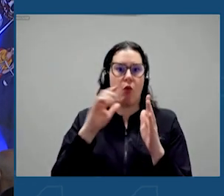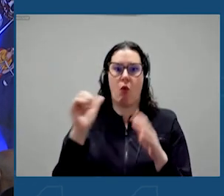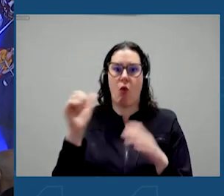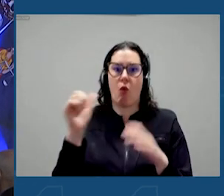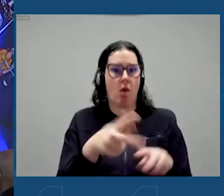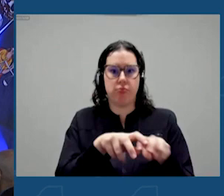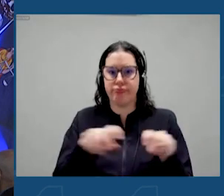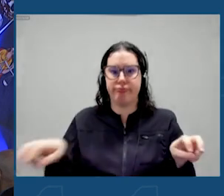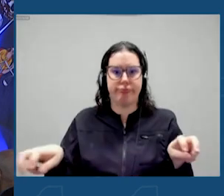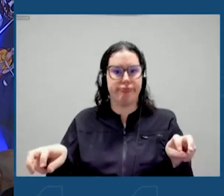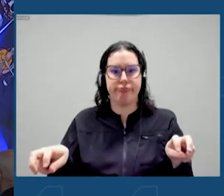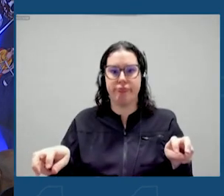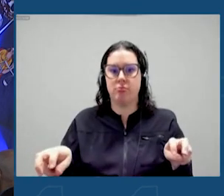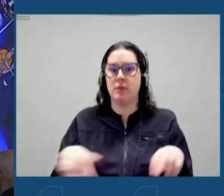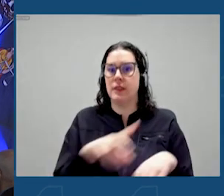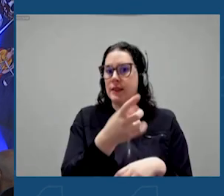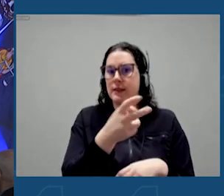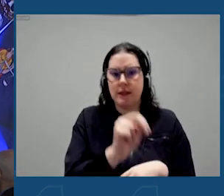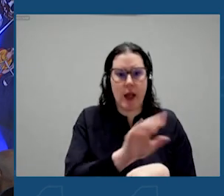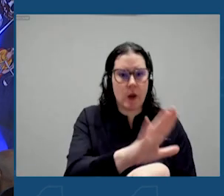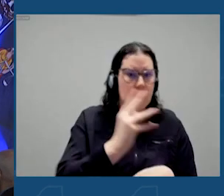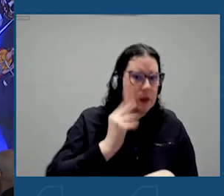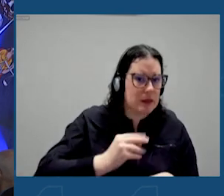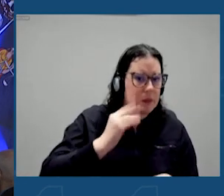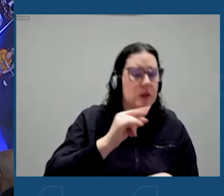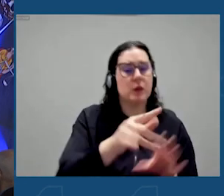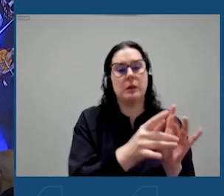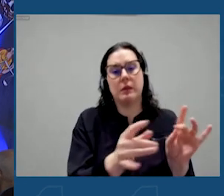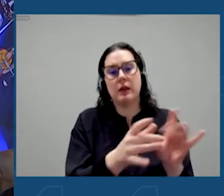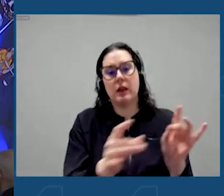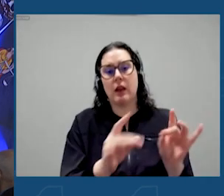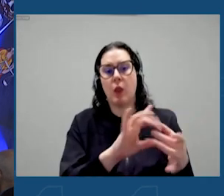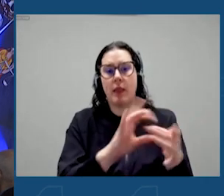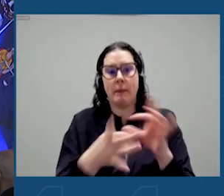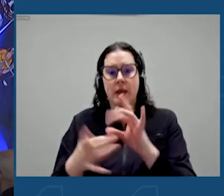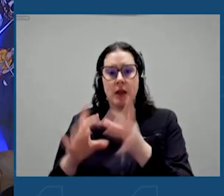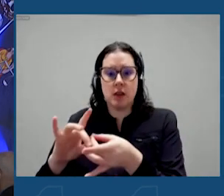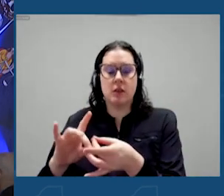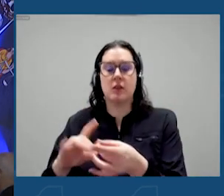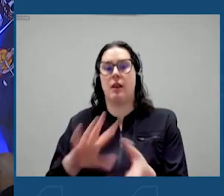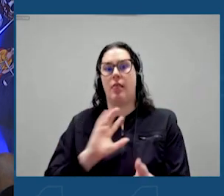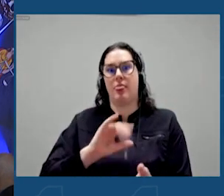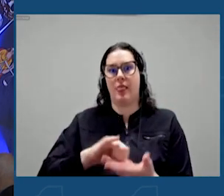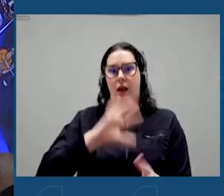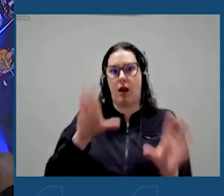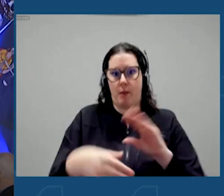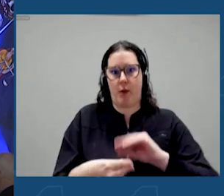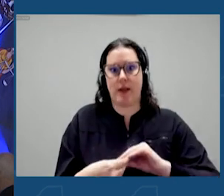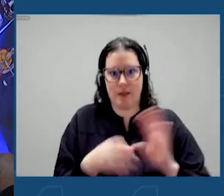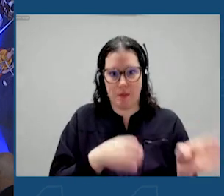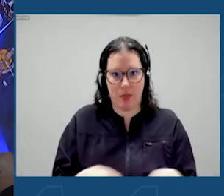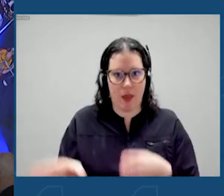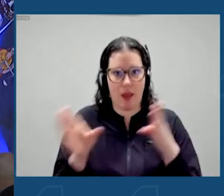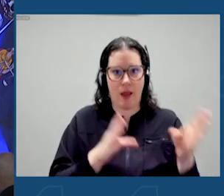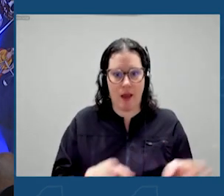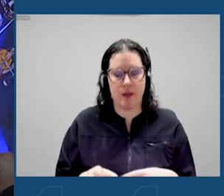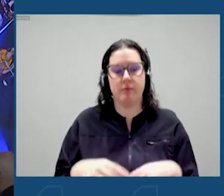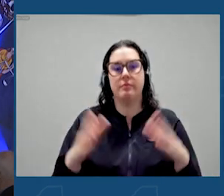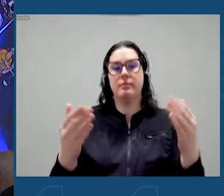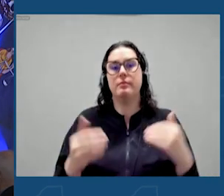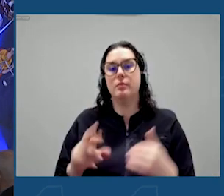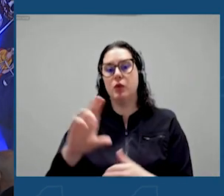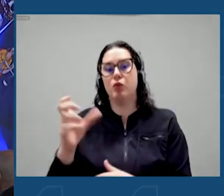panel, right? Dan, from your experience, you talked about the Olympics and sort of that comprehensive planning process. Rich, your experience